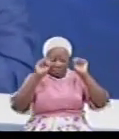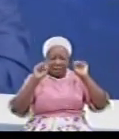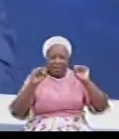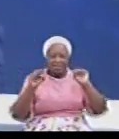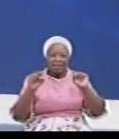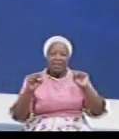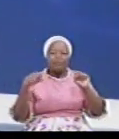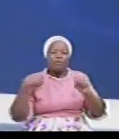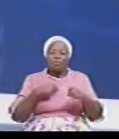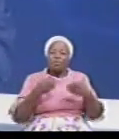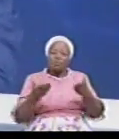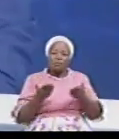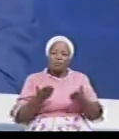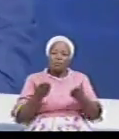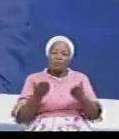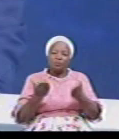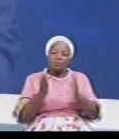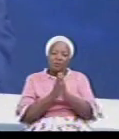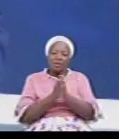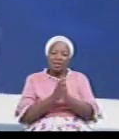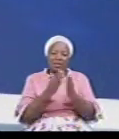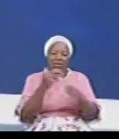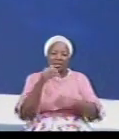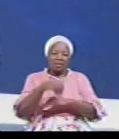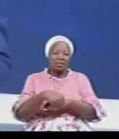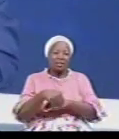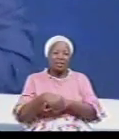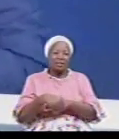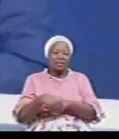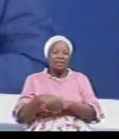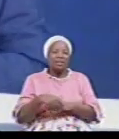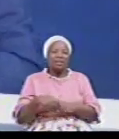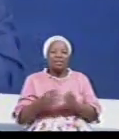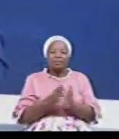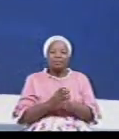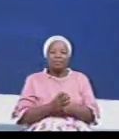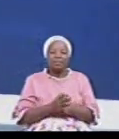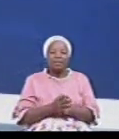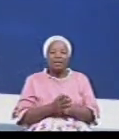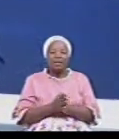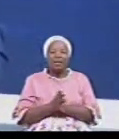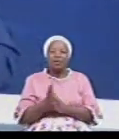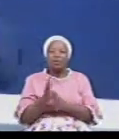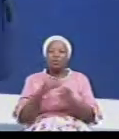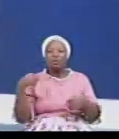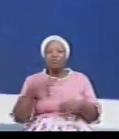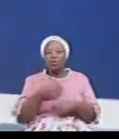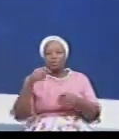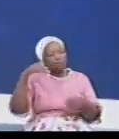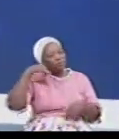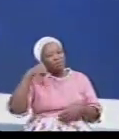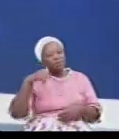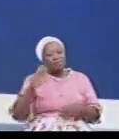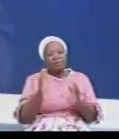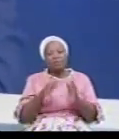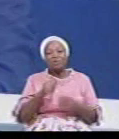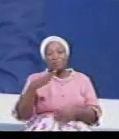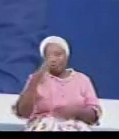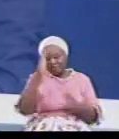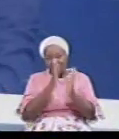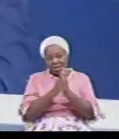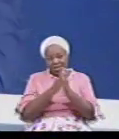are praying tonight for the convener of GCK. And we are praying tonight for Pastor Dr. W.F.